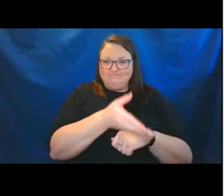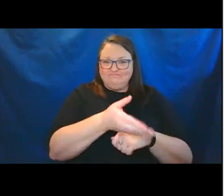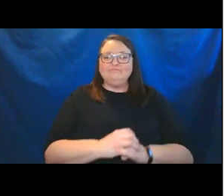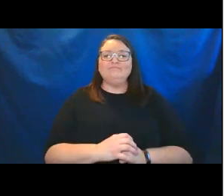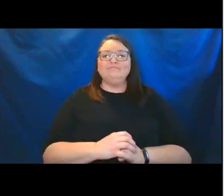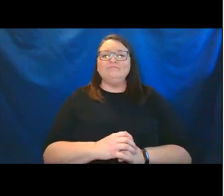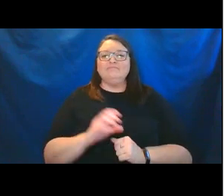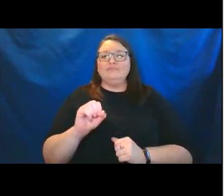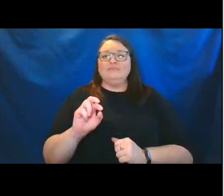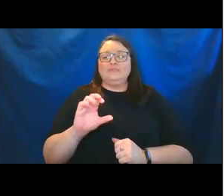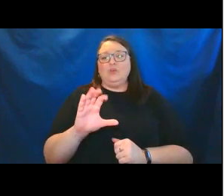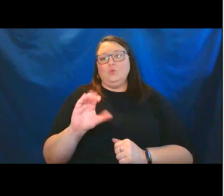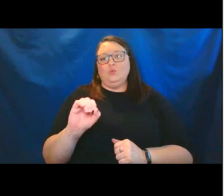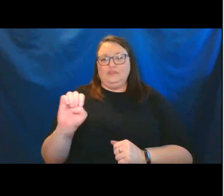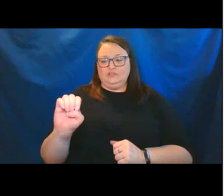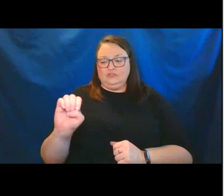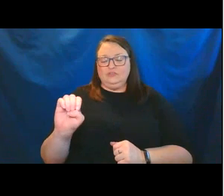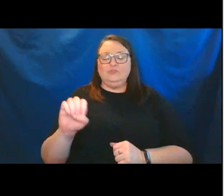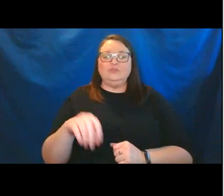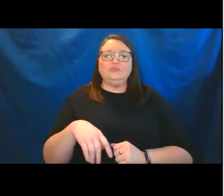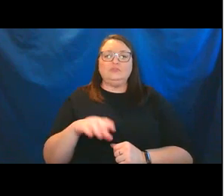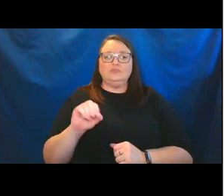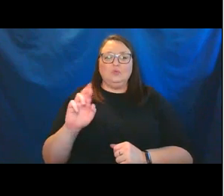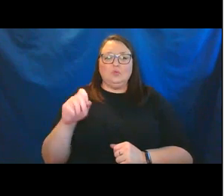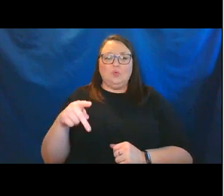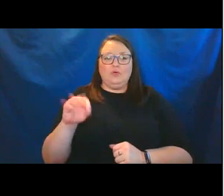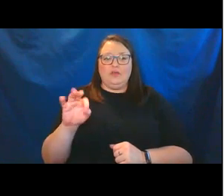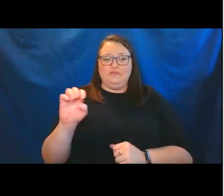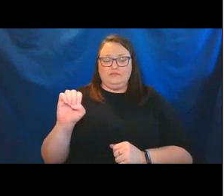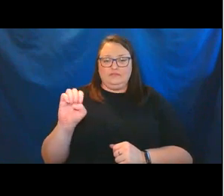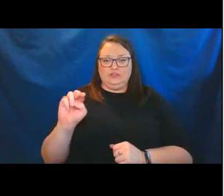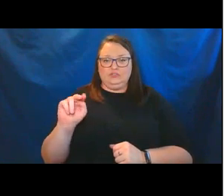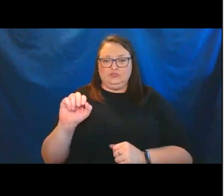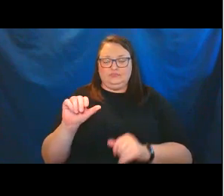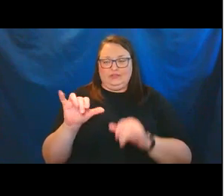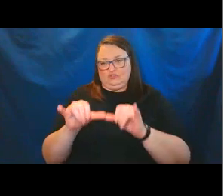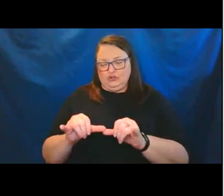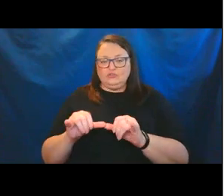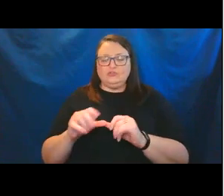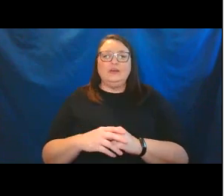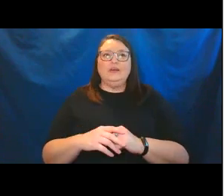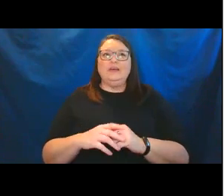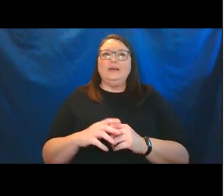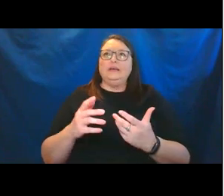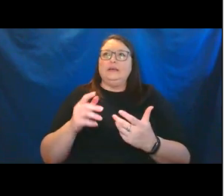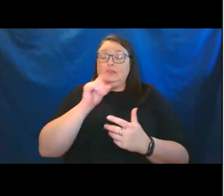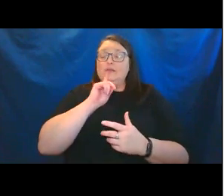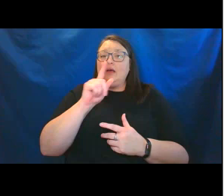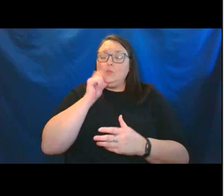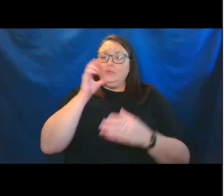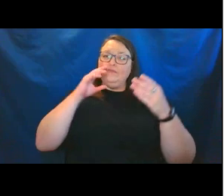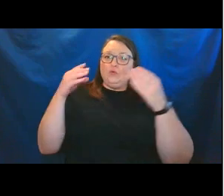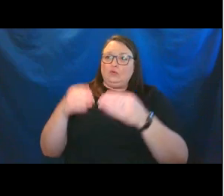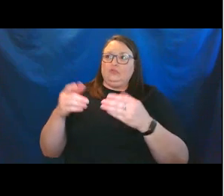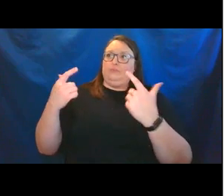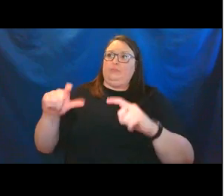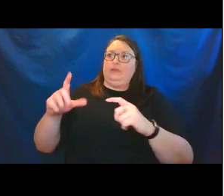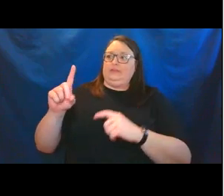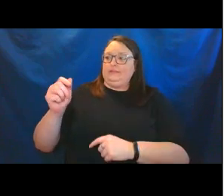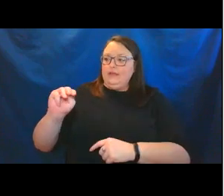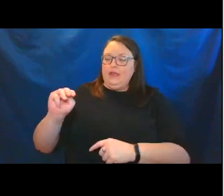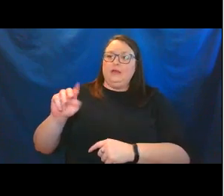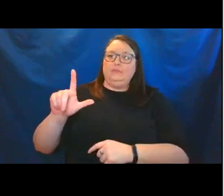of Engineers is moving away from levees and dams and big structures and focusing on buildings because of